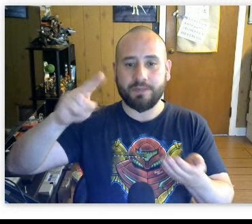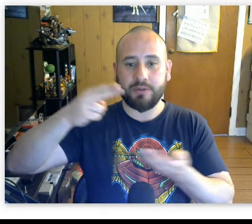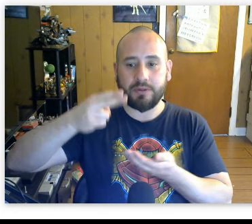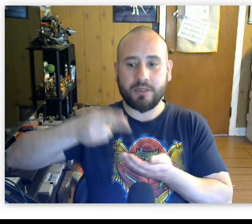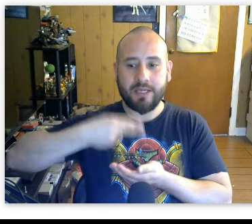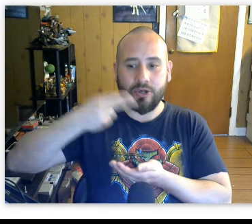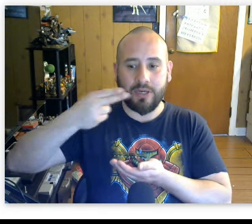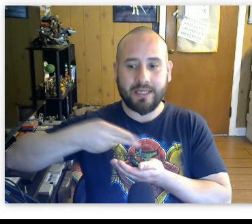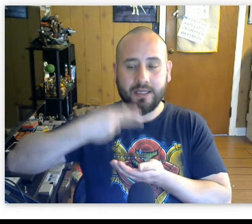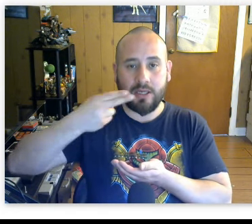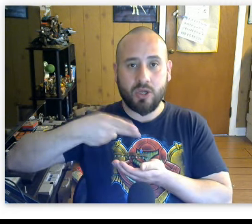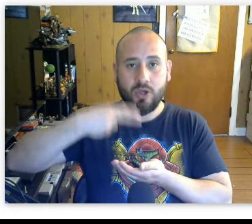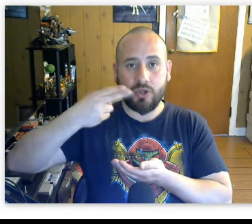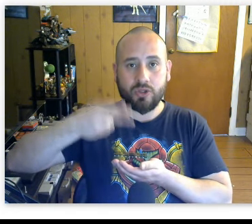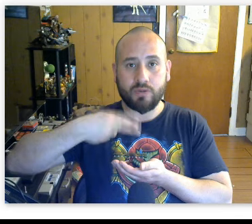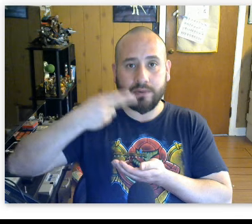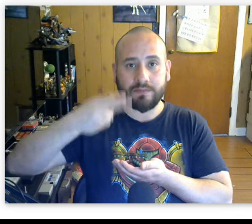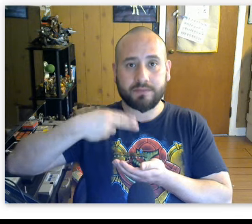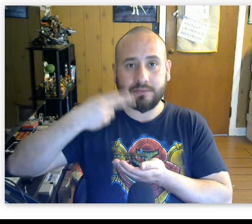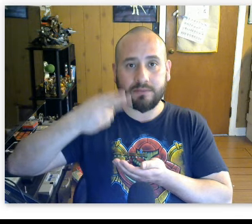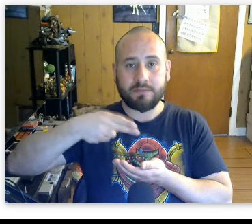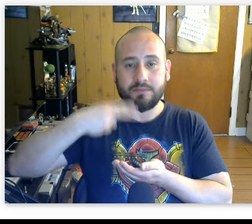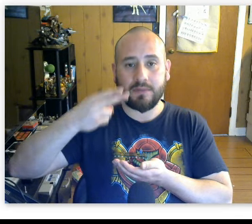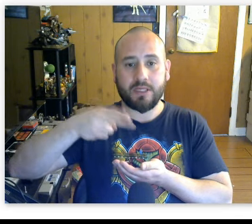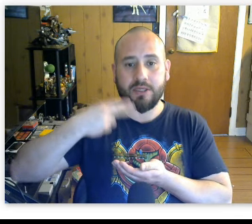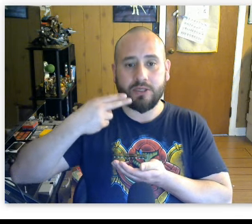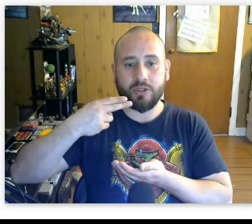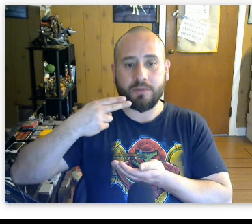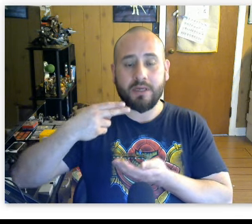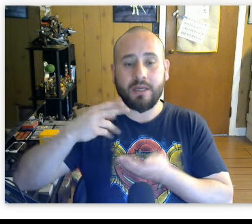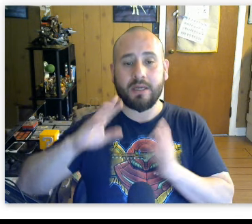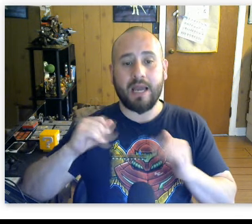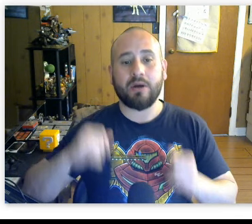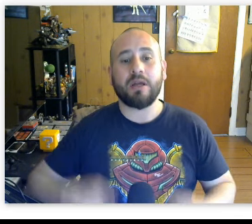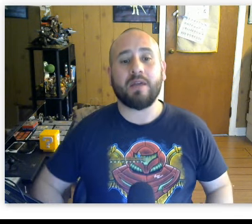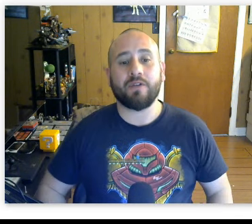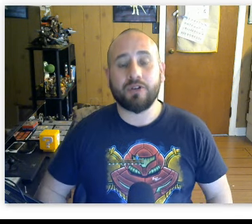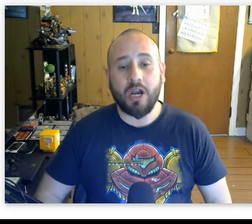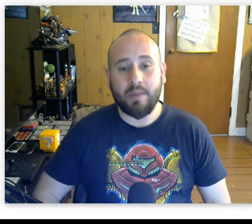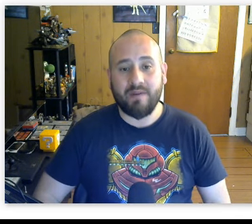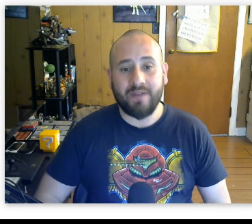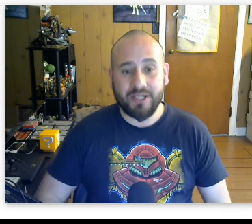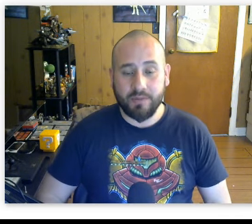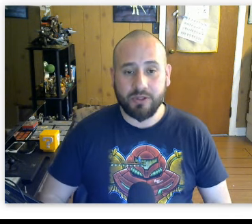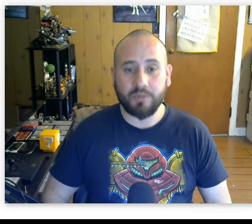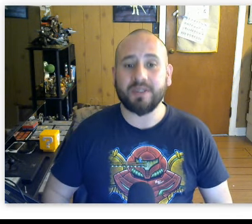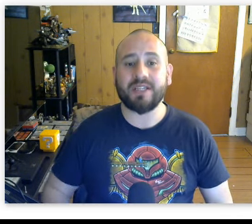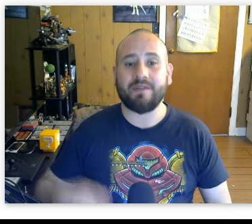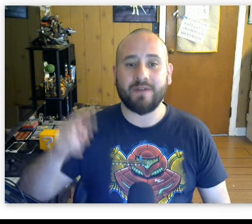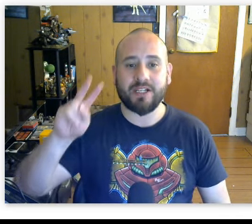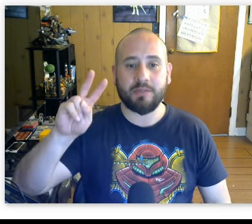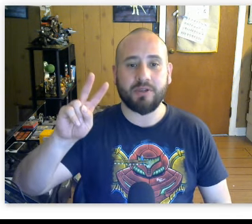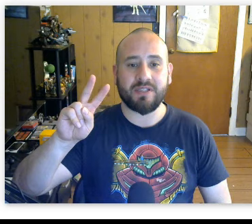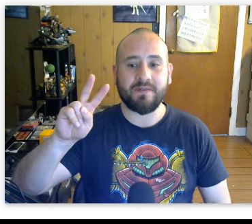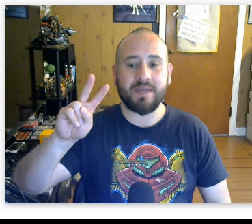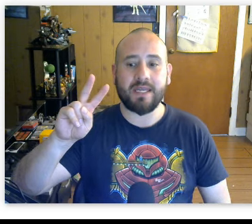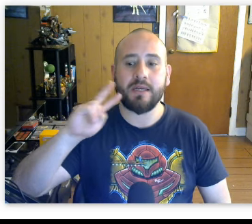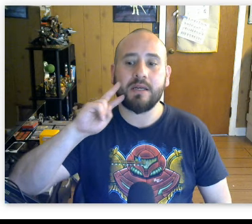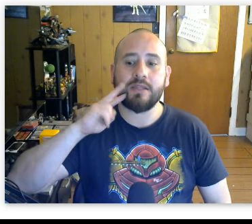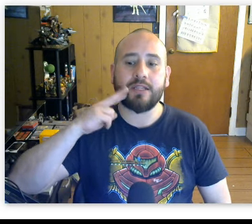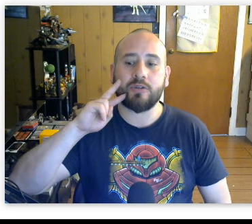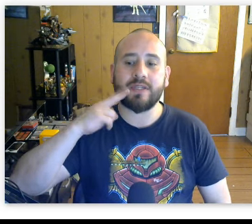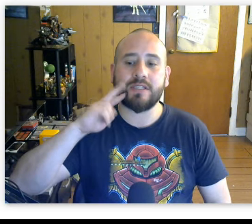your spoon and you're eating. Soup. Soup. Now, if you're talking about vegetable soup, the sign for vegetable is a